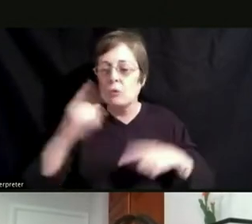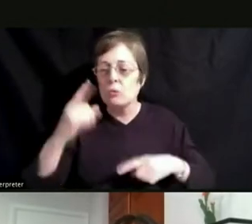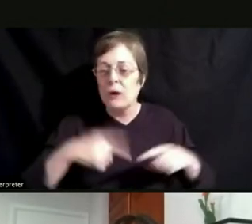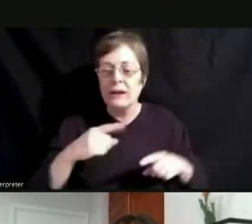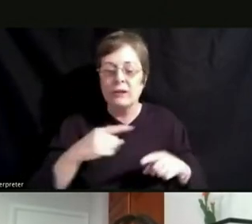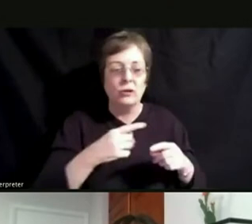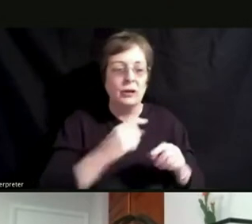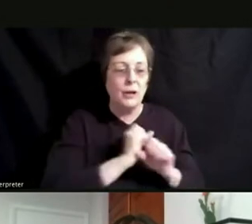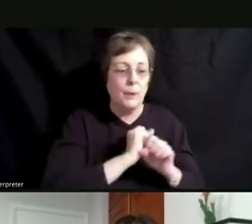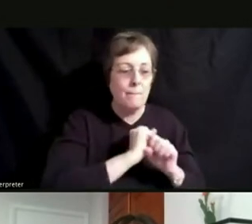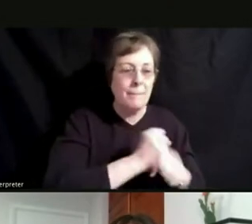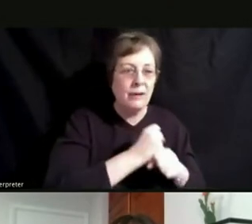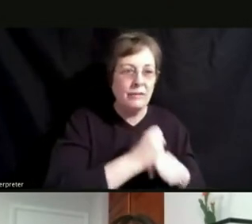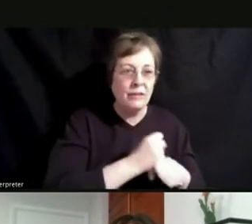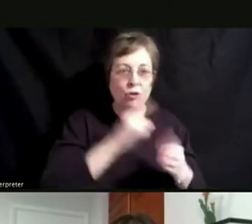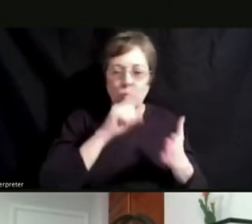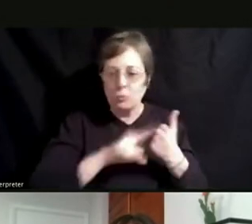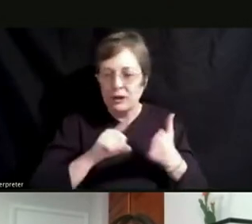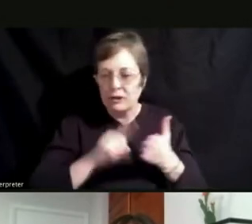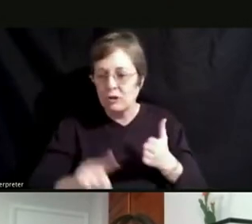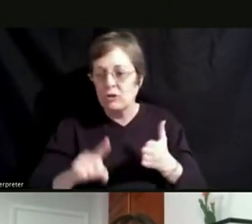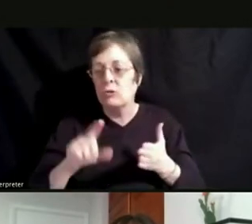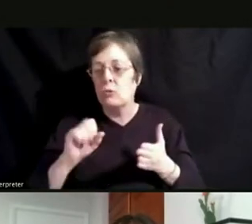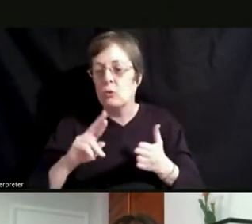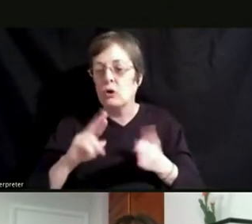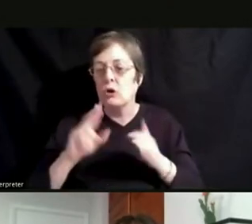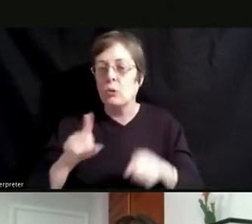shot in the pharmacy. That's what I call bioscience.